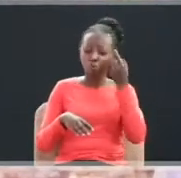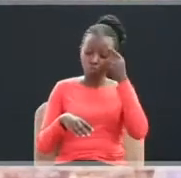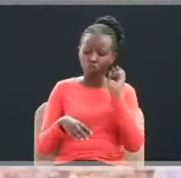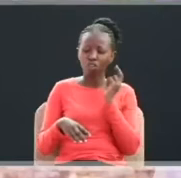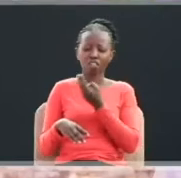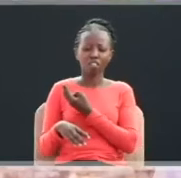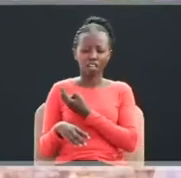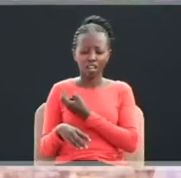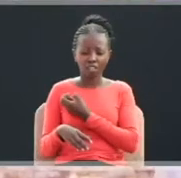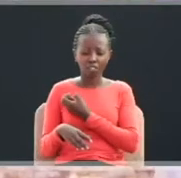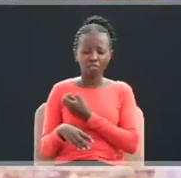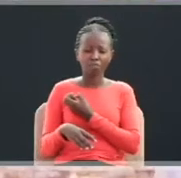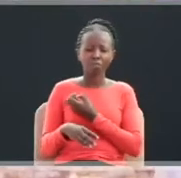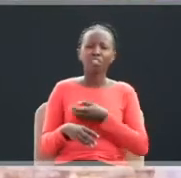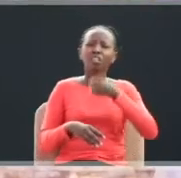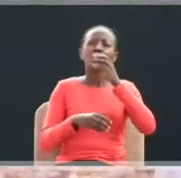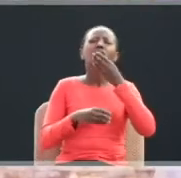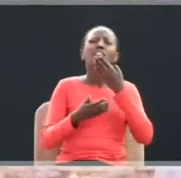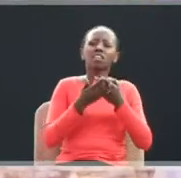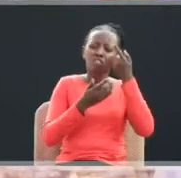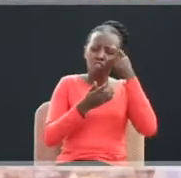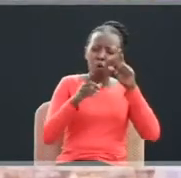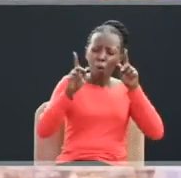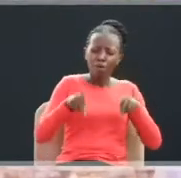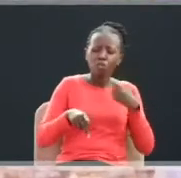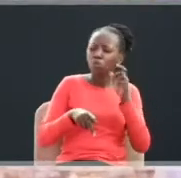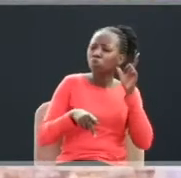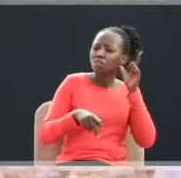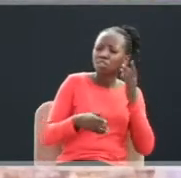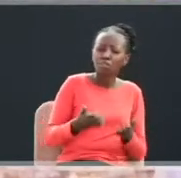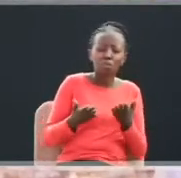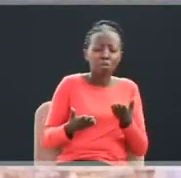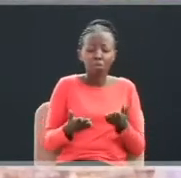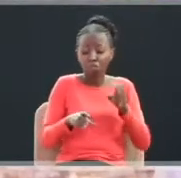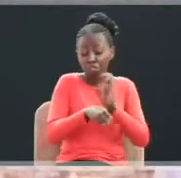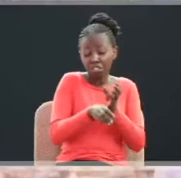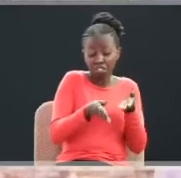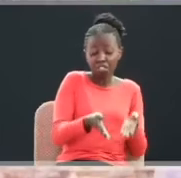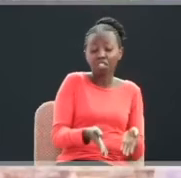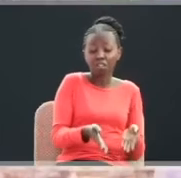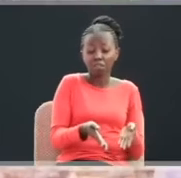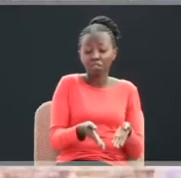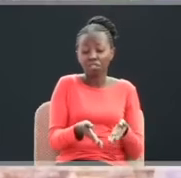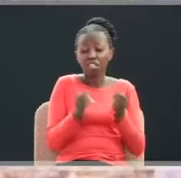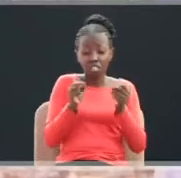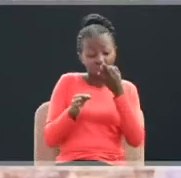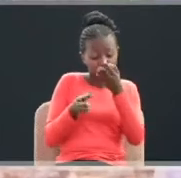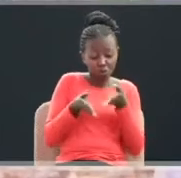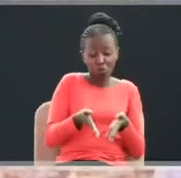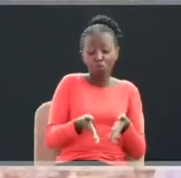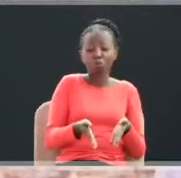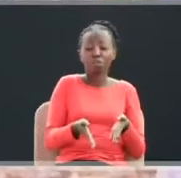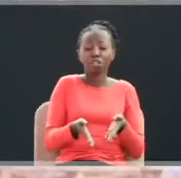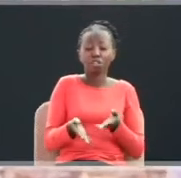you for that listener that has been listening. Maybe he could be even in this church this morning. If you are here or wherever you